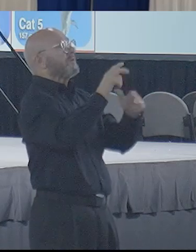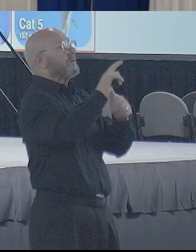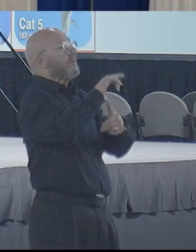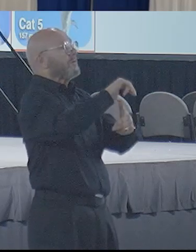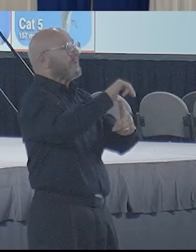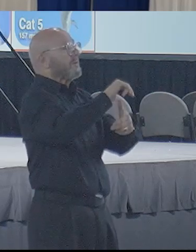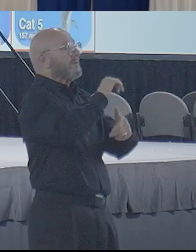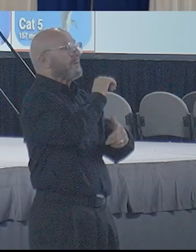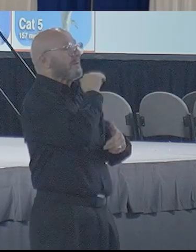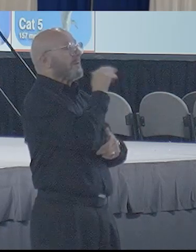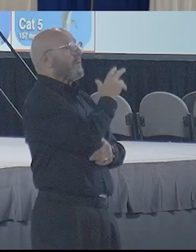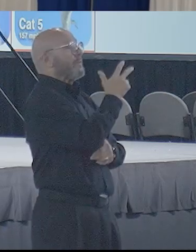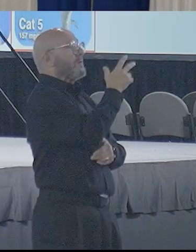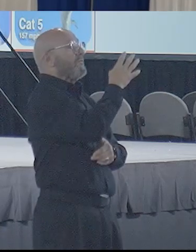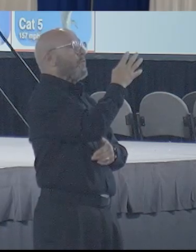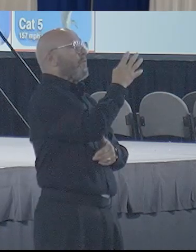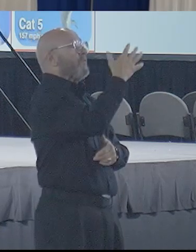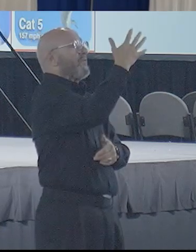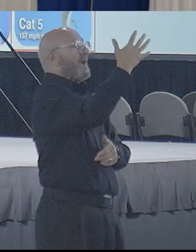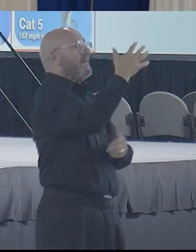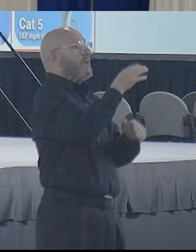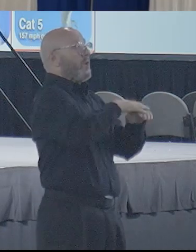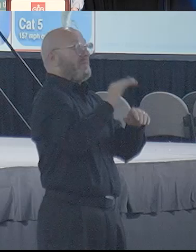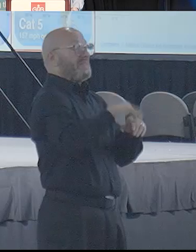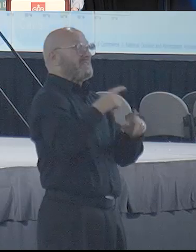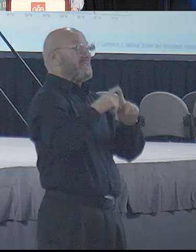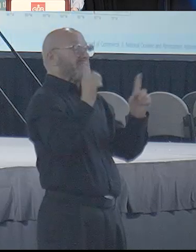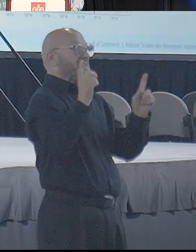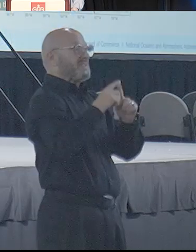means Category 3, 4, or 5 on this particular scale.